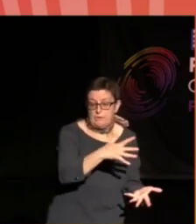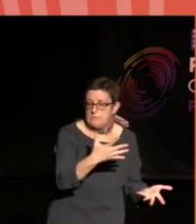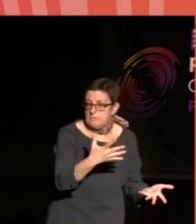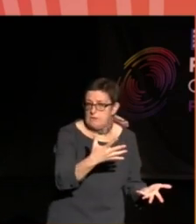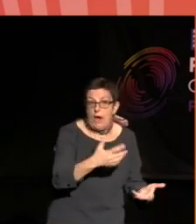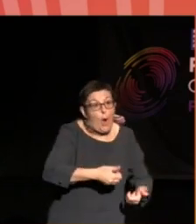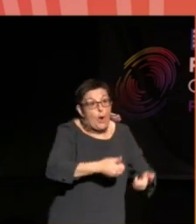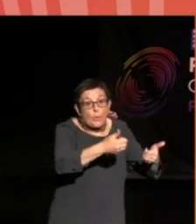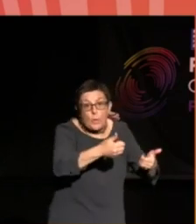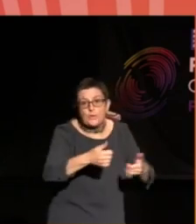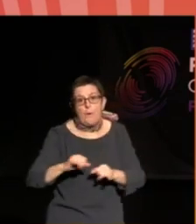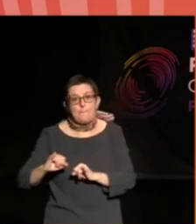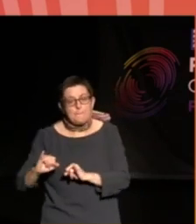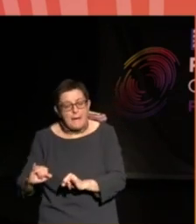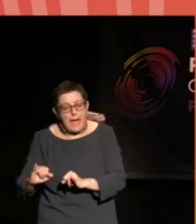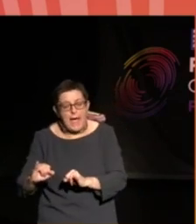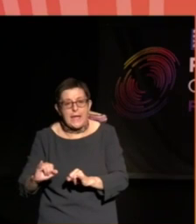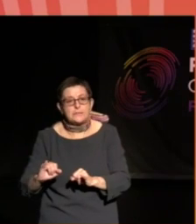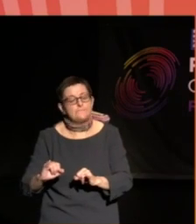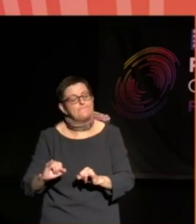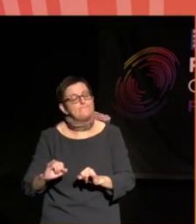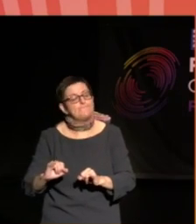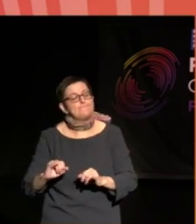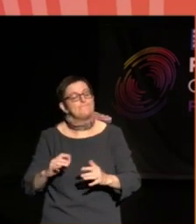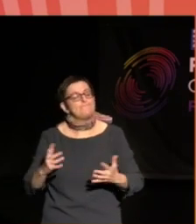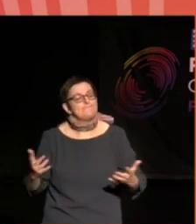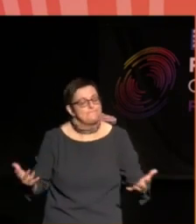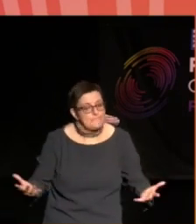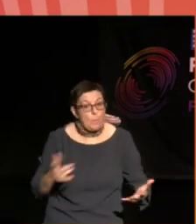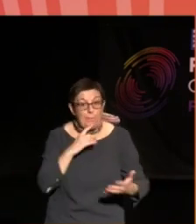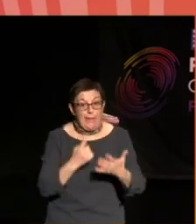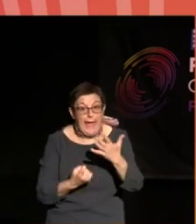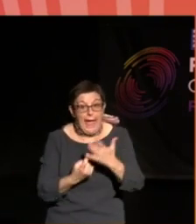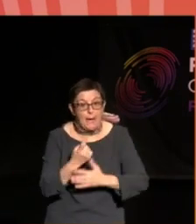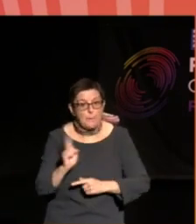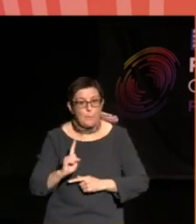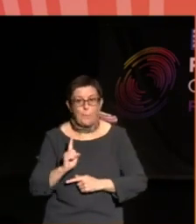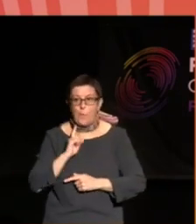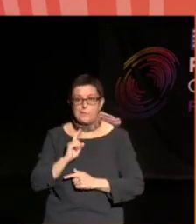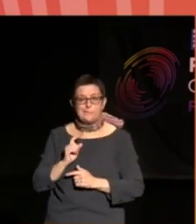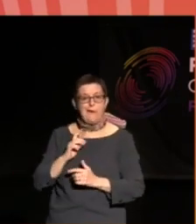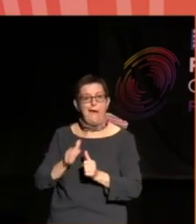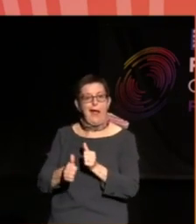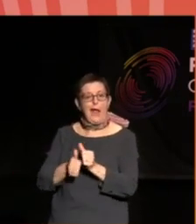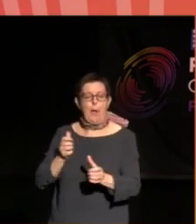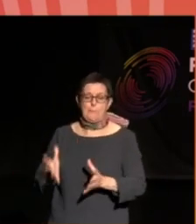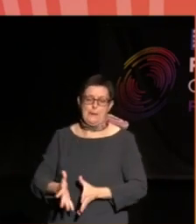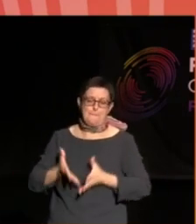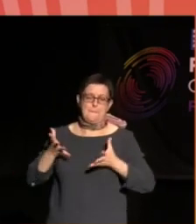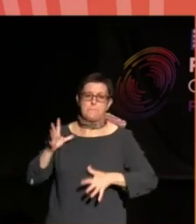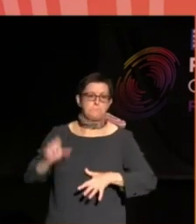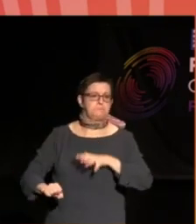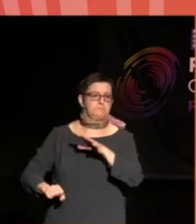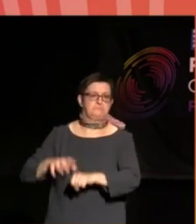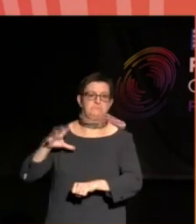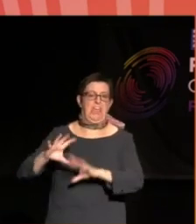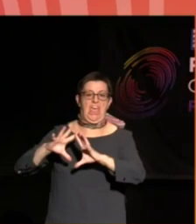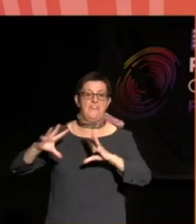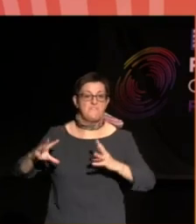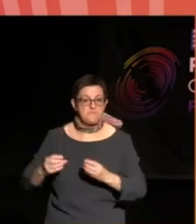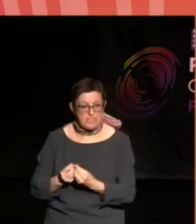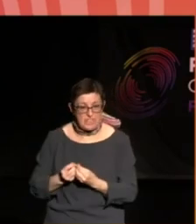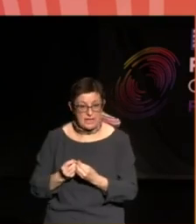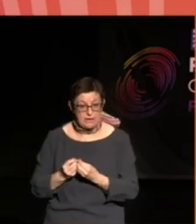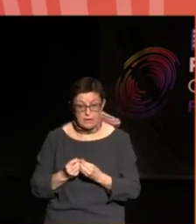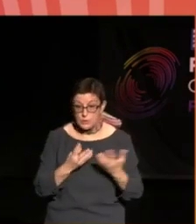consequentially delivers monopolies. So there are a handful of food companies that we consume, 90% of what